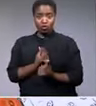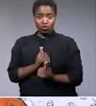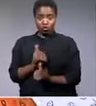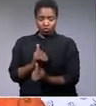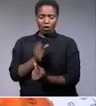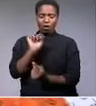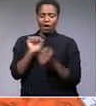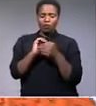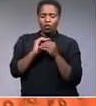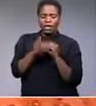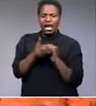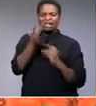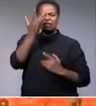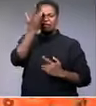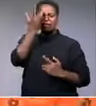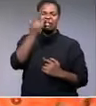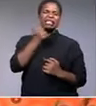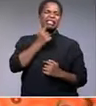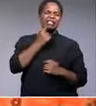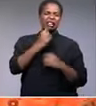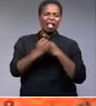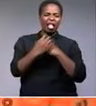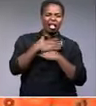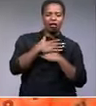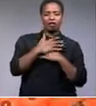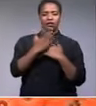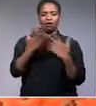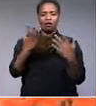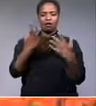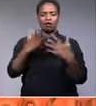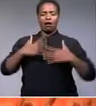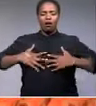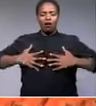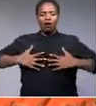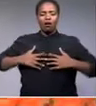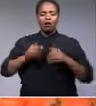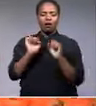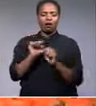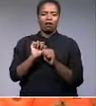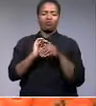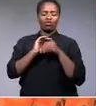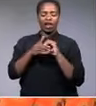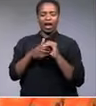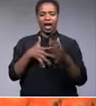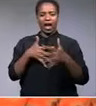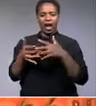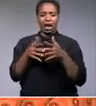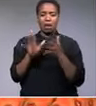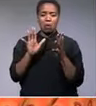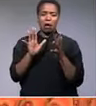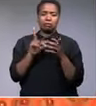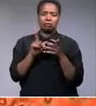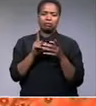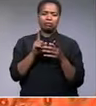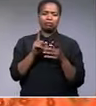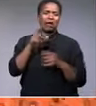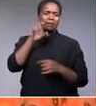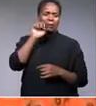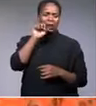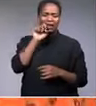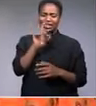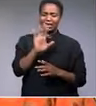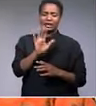also protects them from infections and protects their guts as well from harsh milk